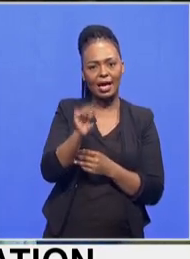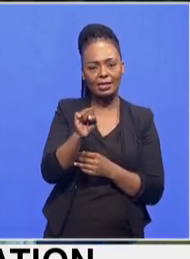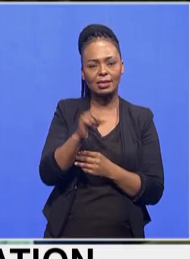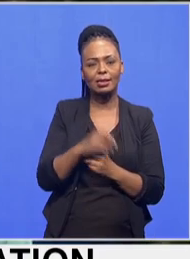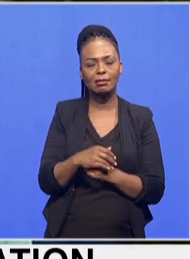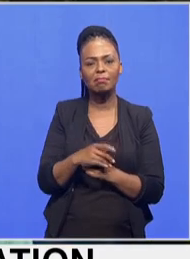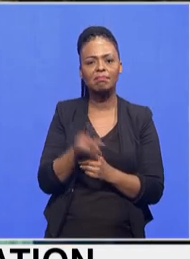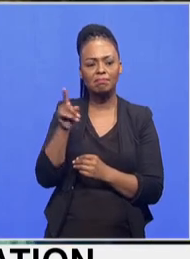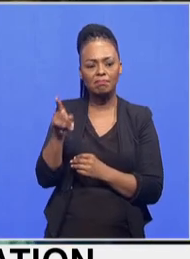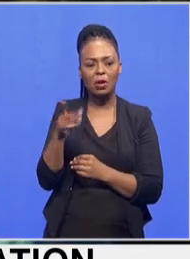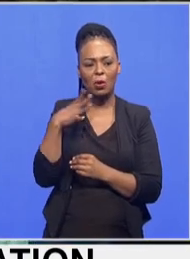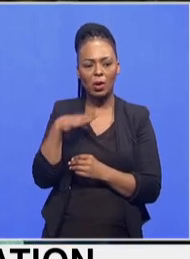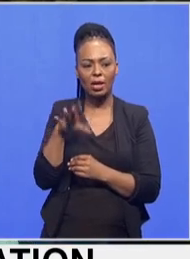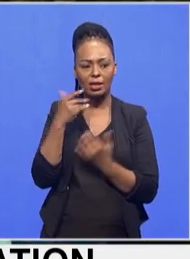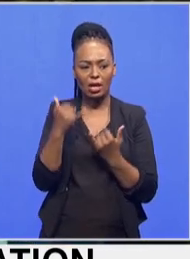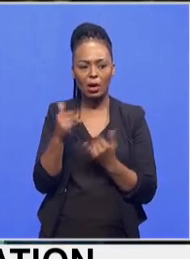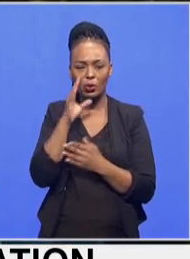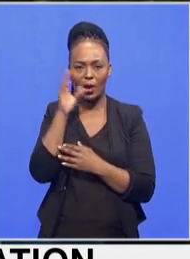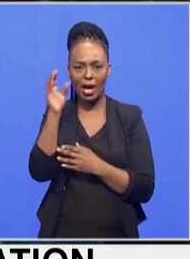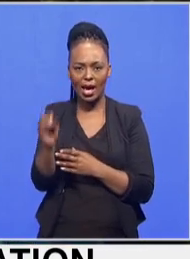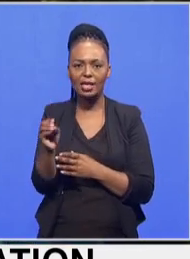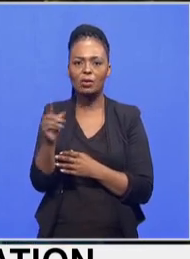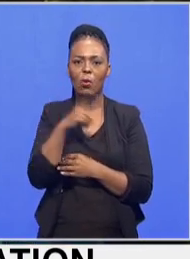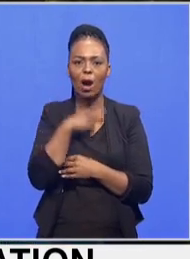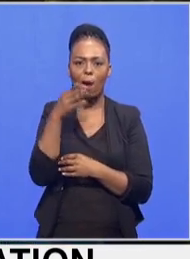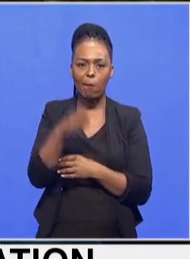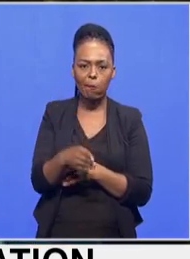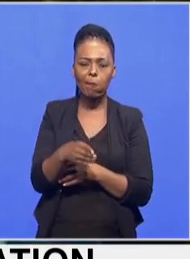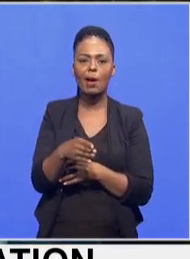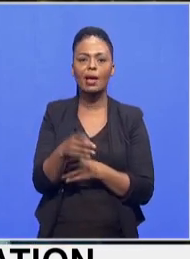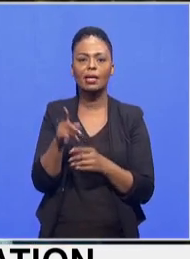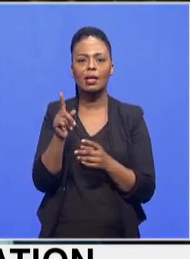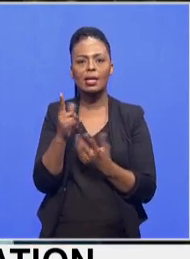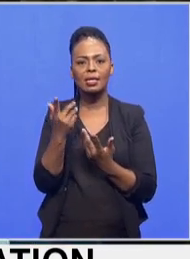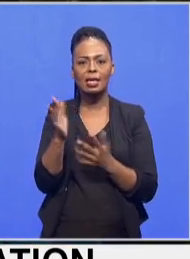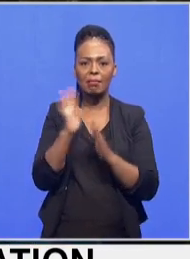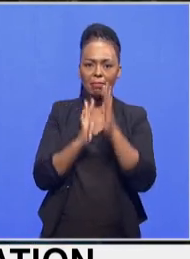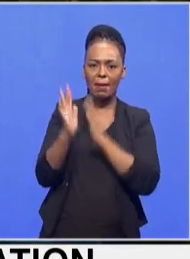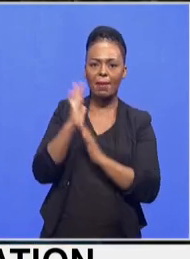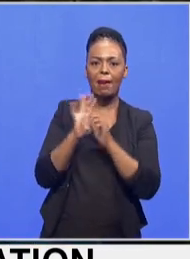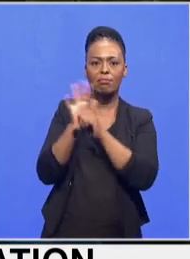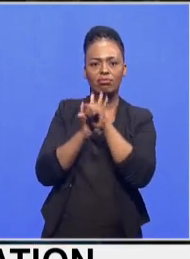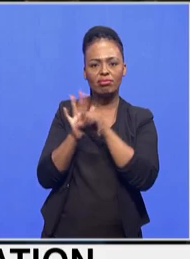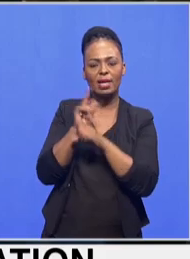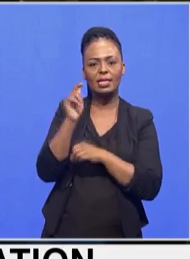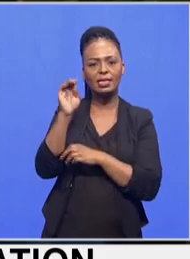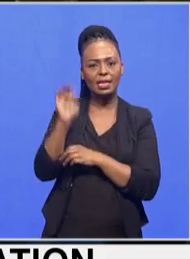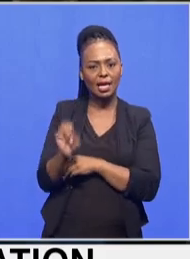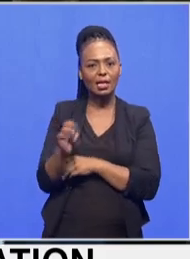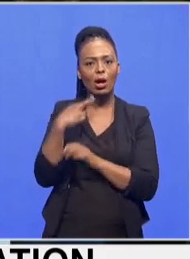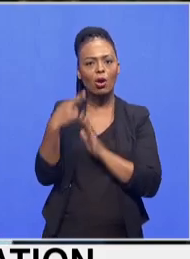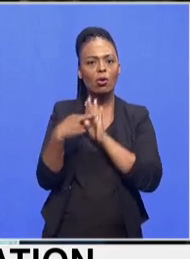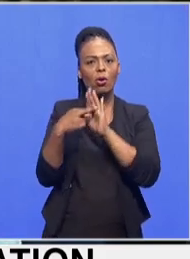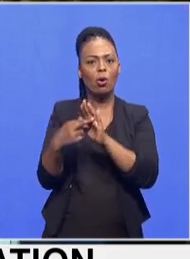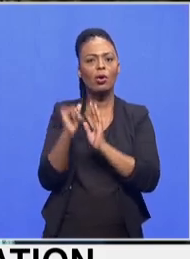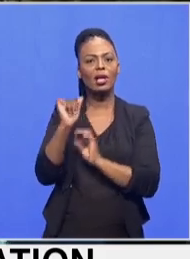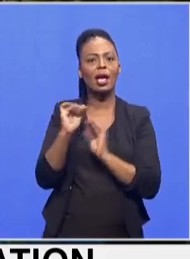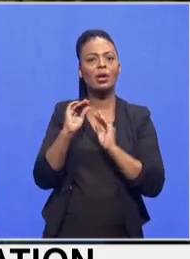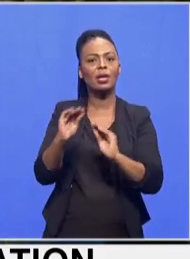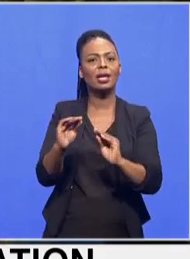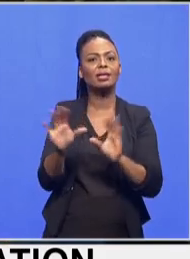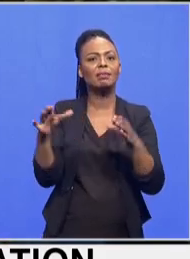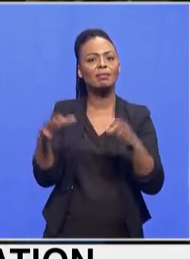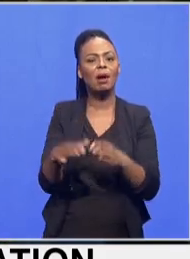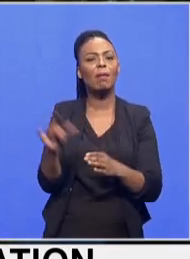us about why he is here and who is Tate Makgoe and what role did he play in the education